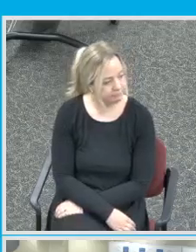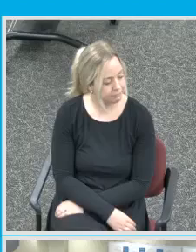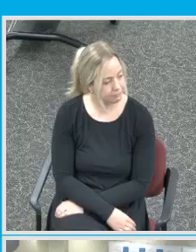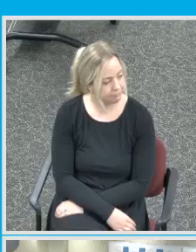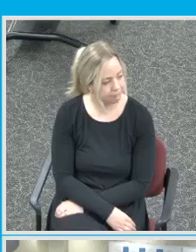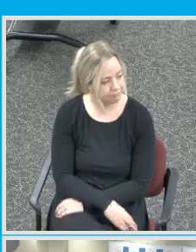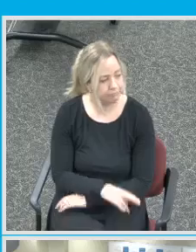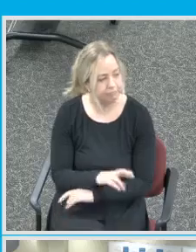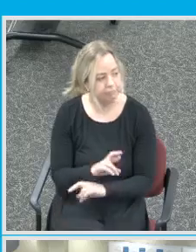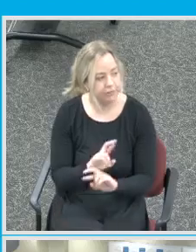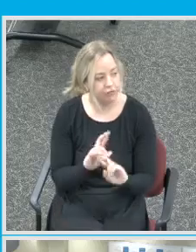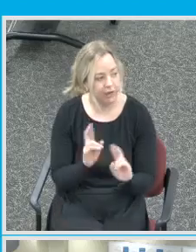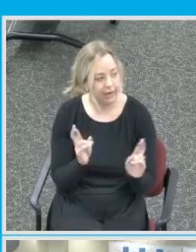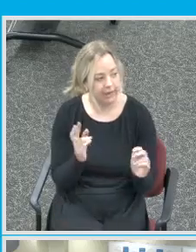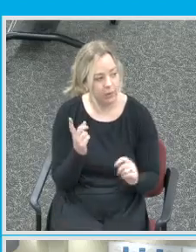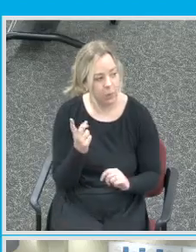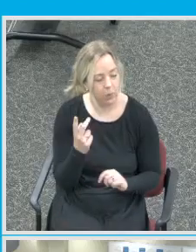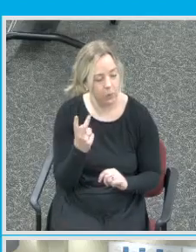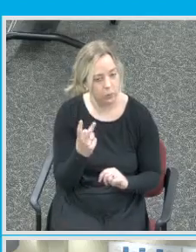Yes.